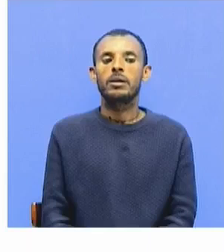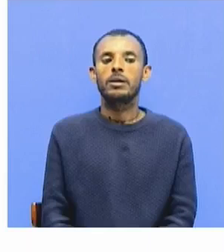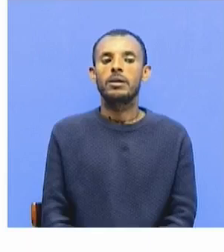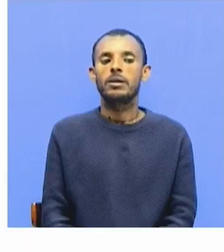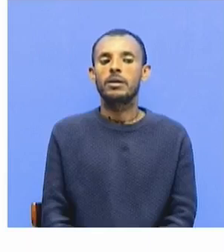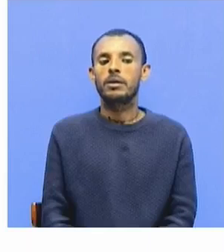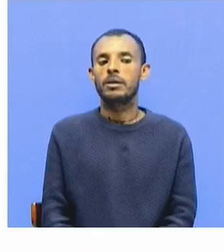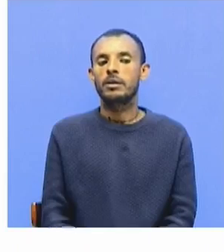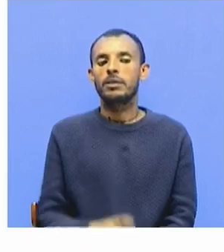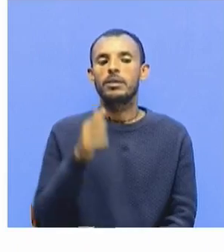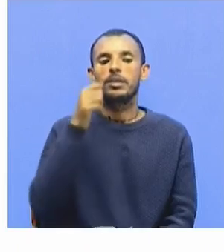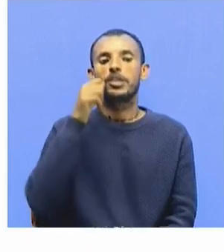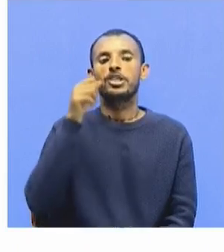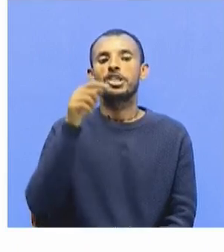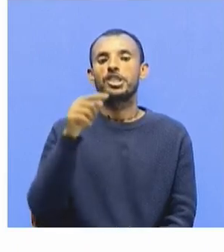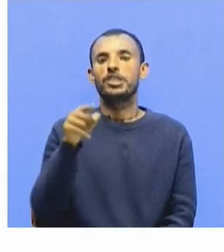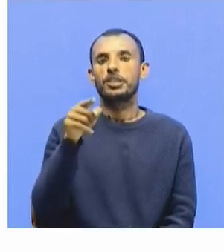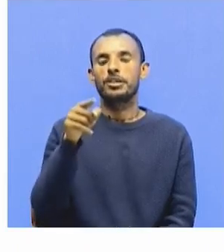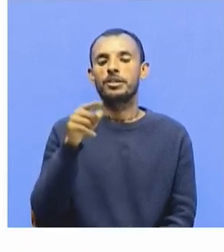she,